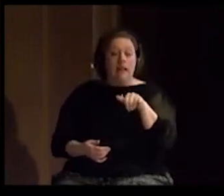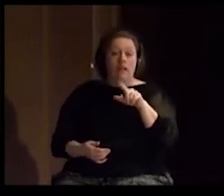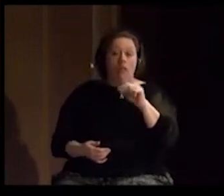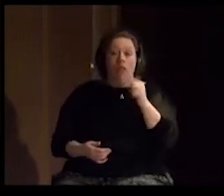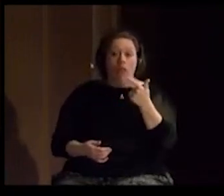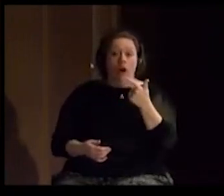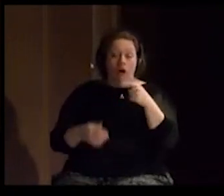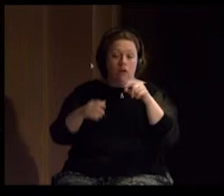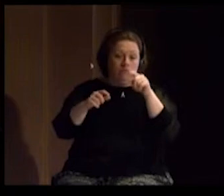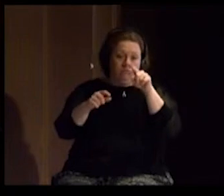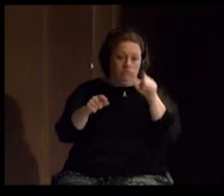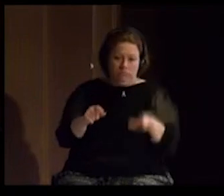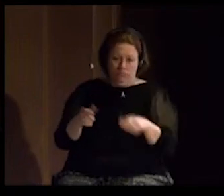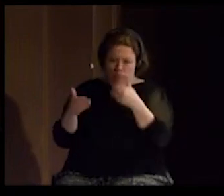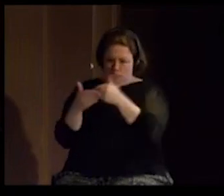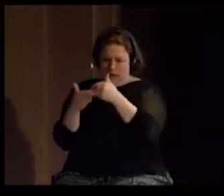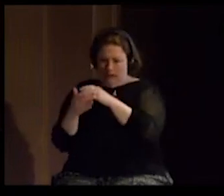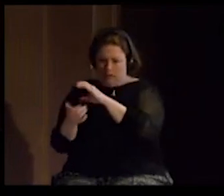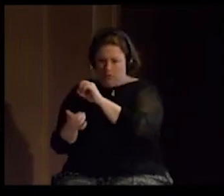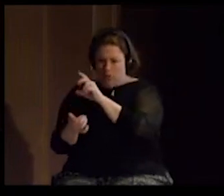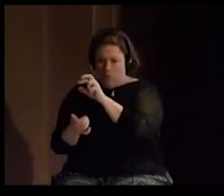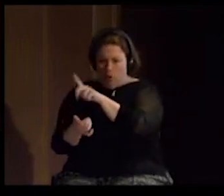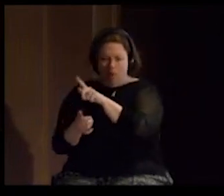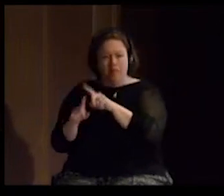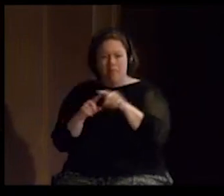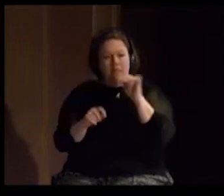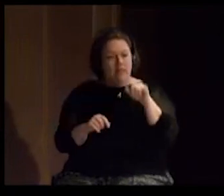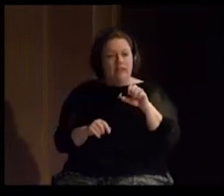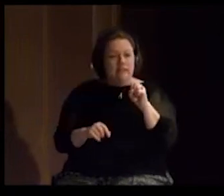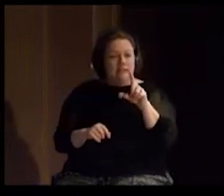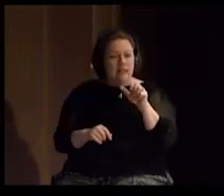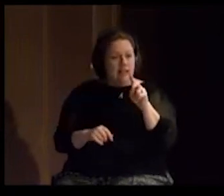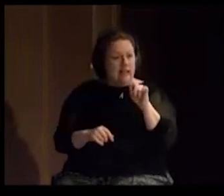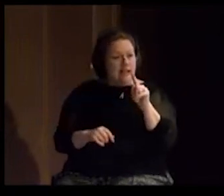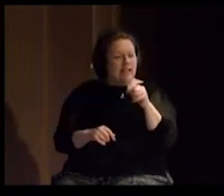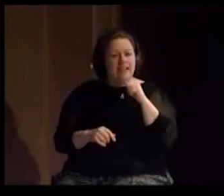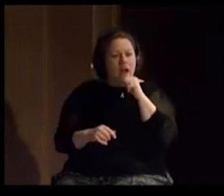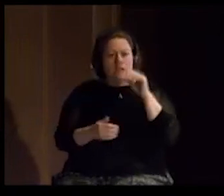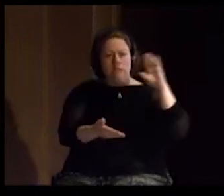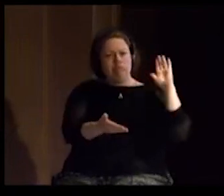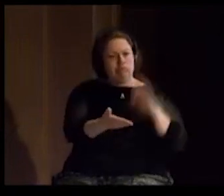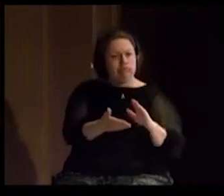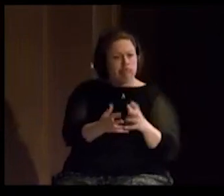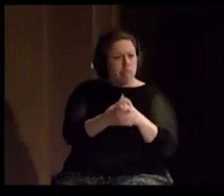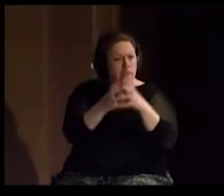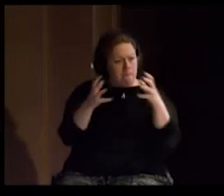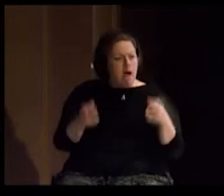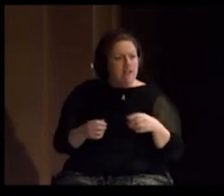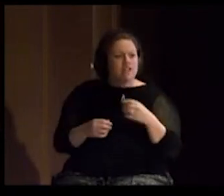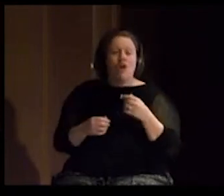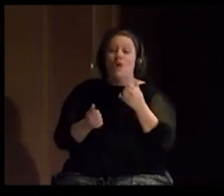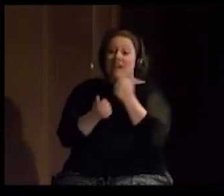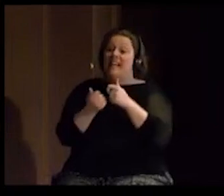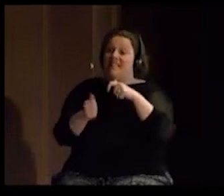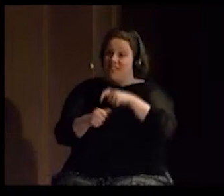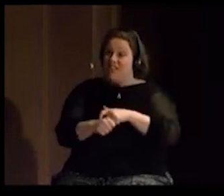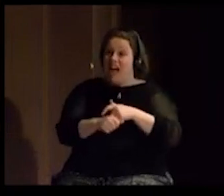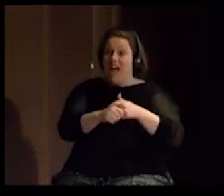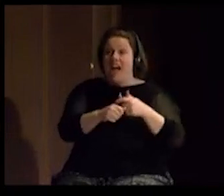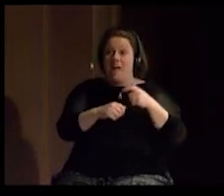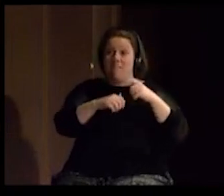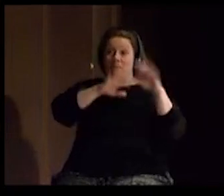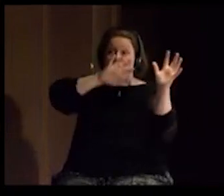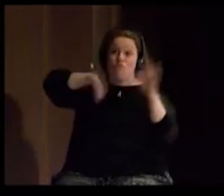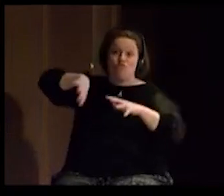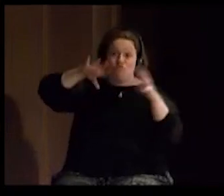the salinity there doesn't actually seem to drop very much. And when you're out in the field, every time it rains, you can actually feel most of the fresh water is just really sitting